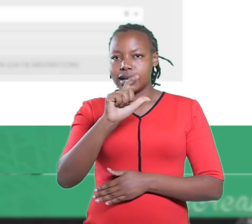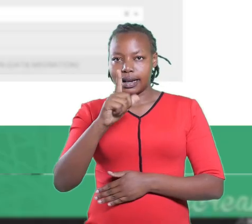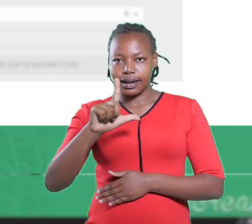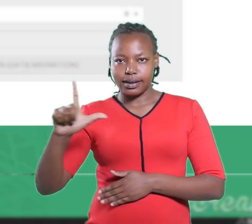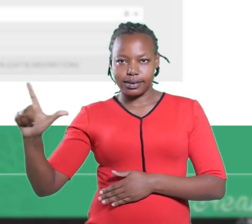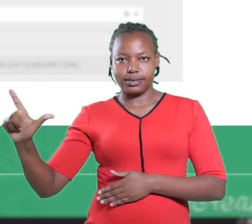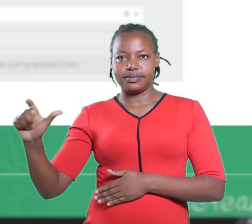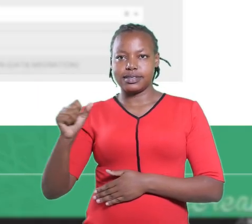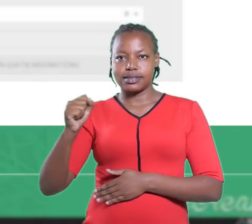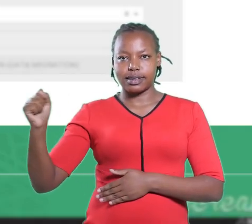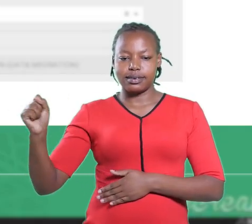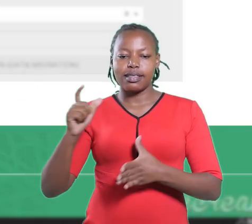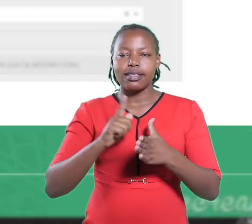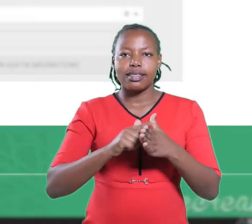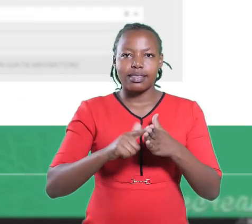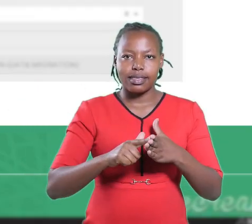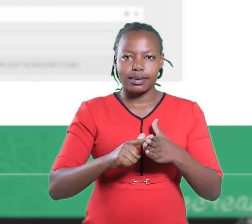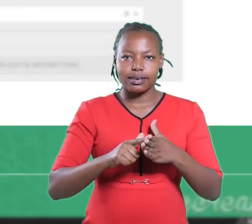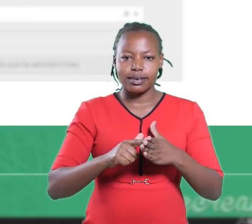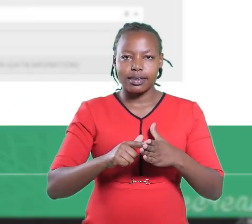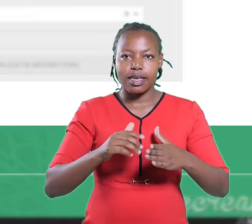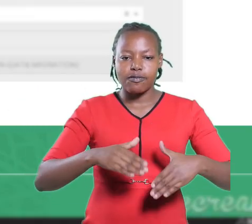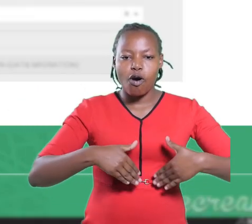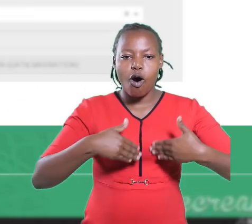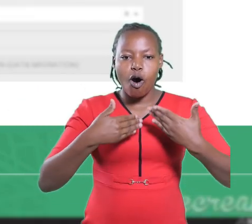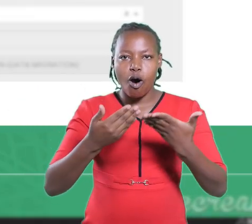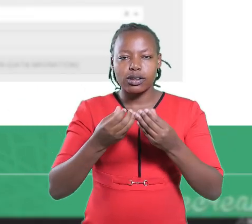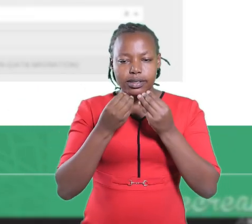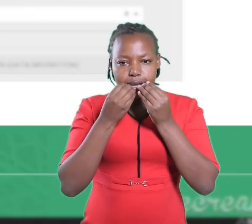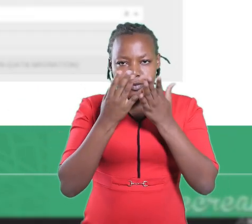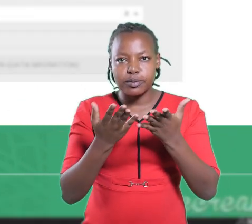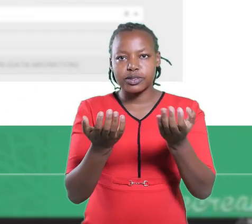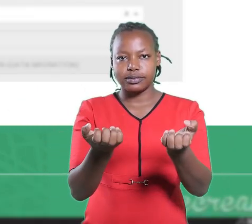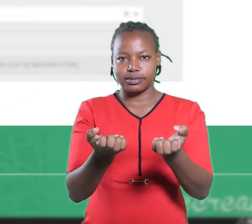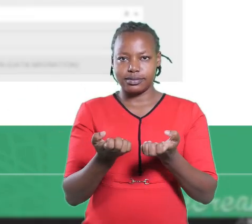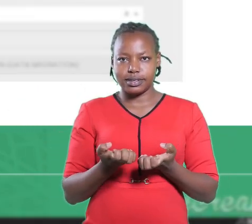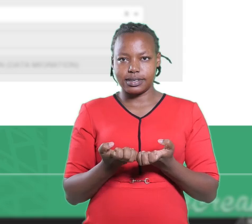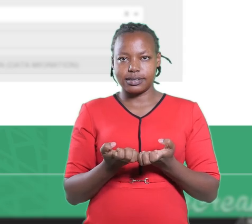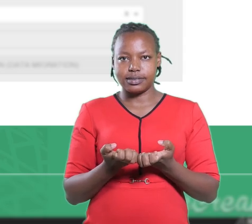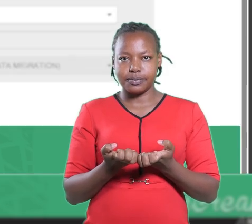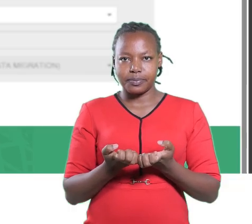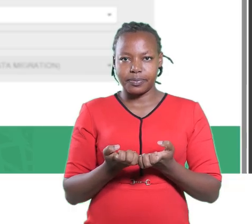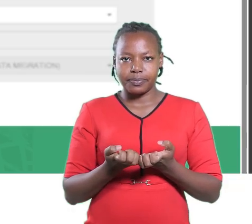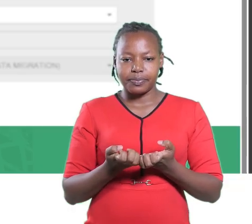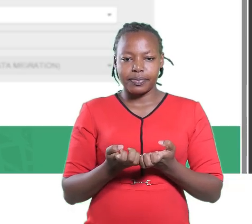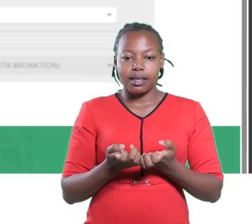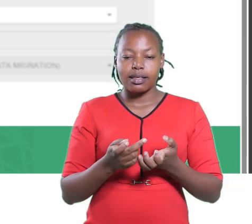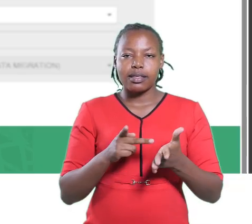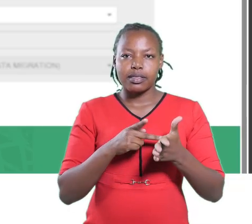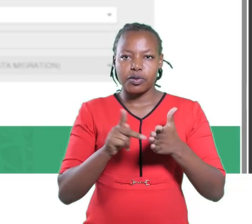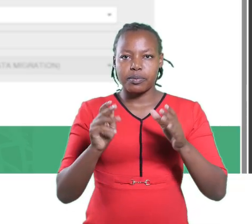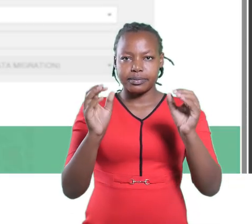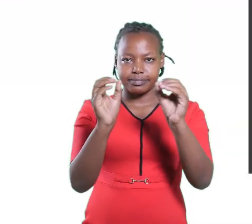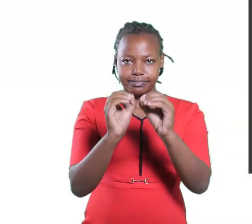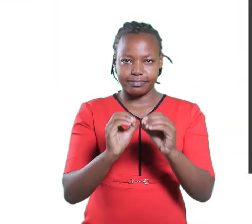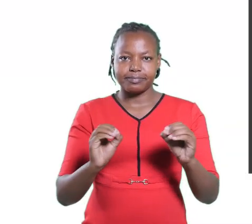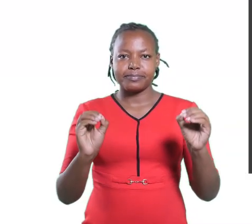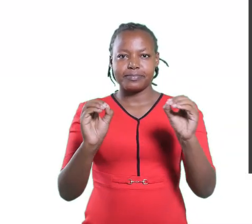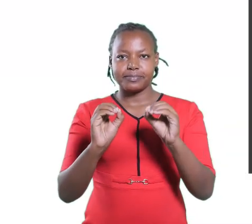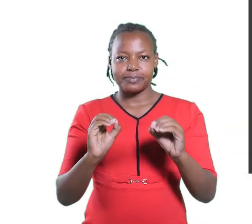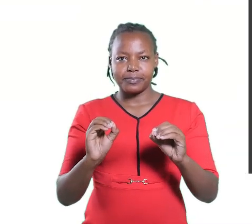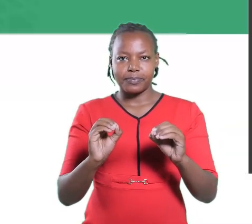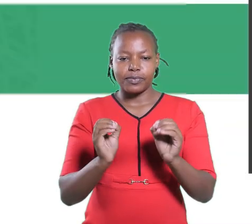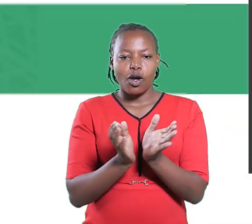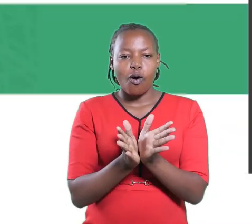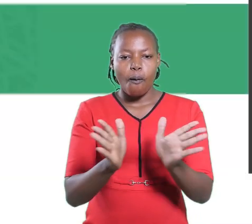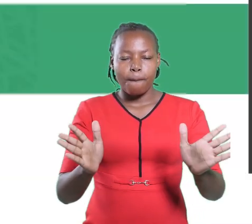login page, then enter all the information required. There are no charges for creating an account, and opening